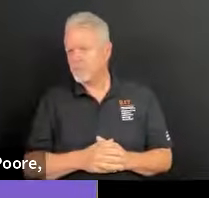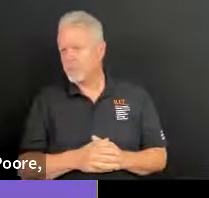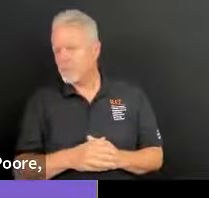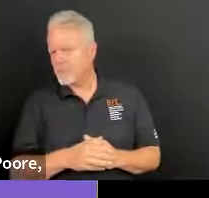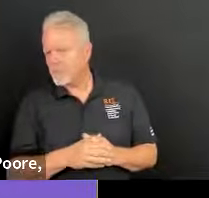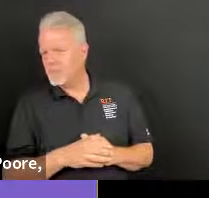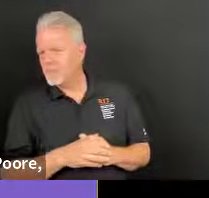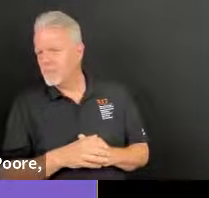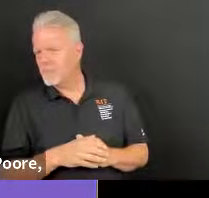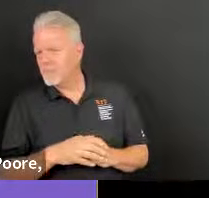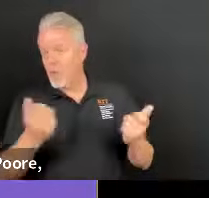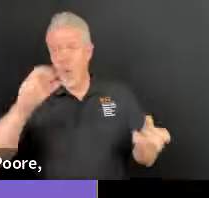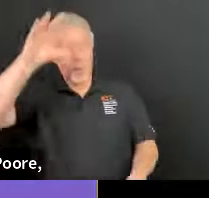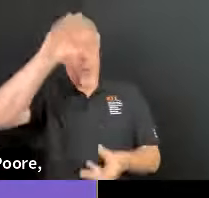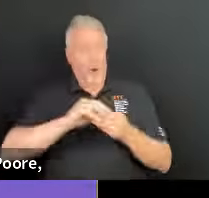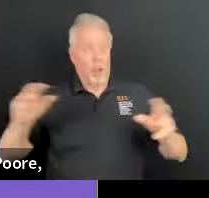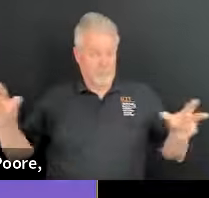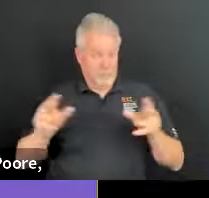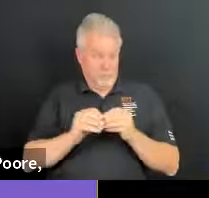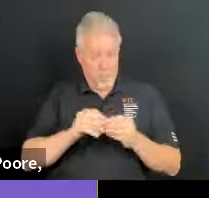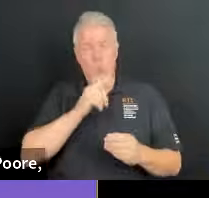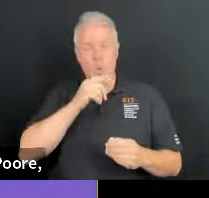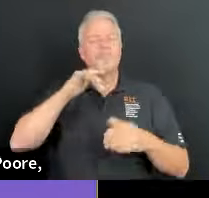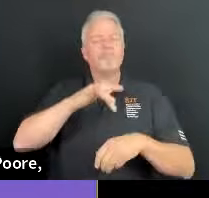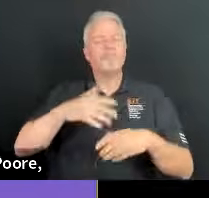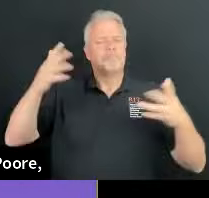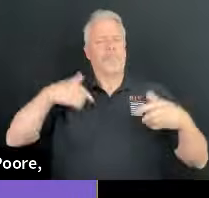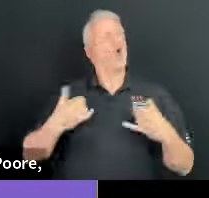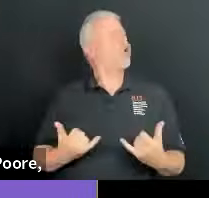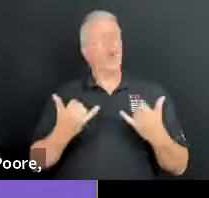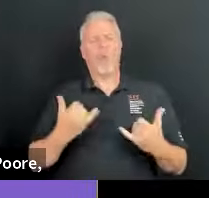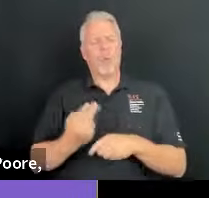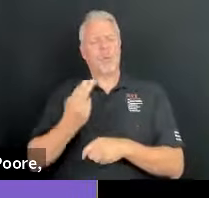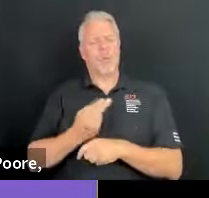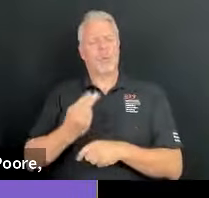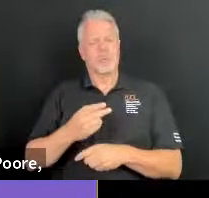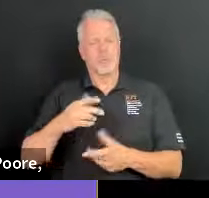e-cigarette. And here are the statistics on that survey. So in total,